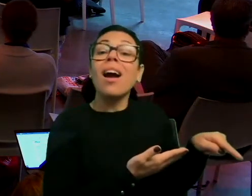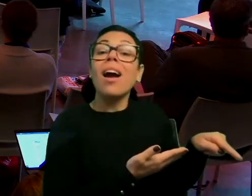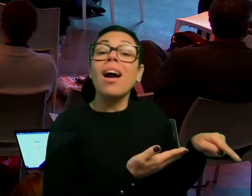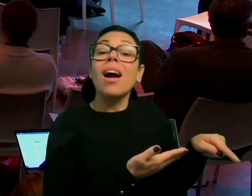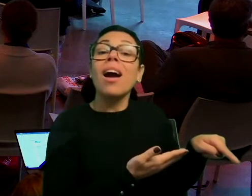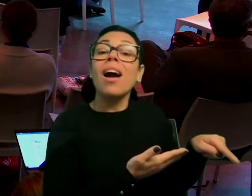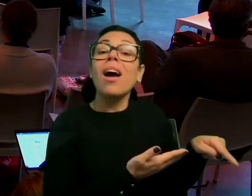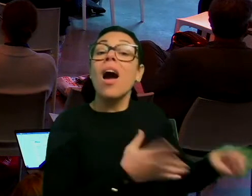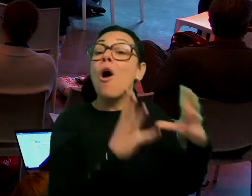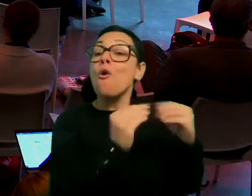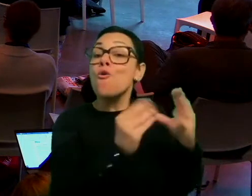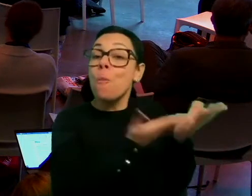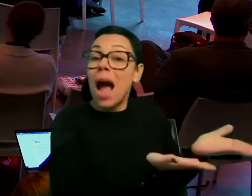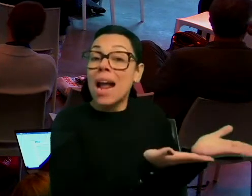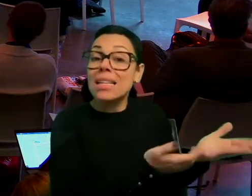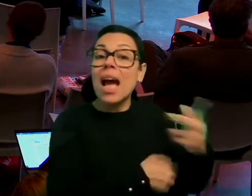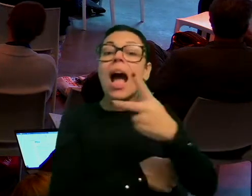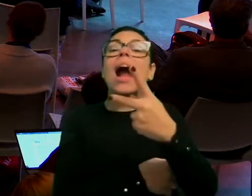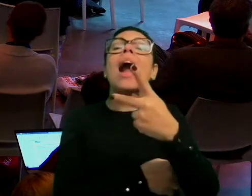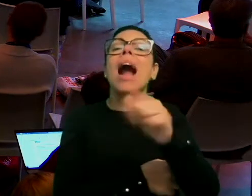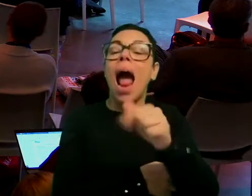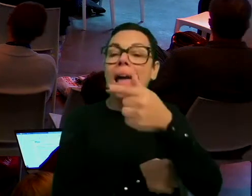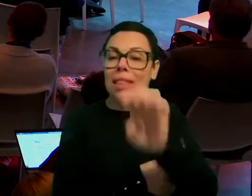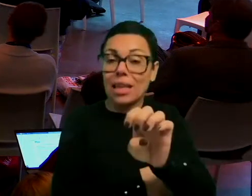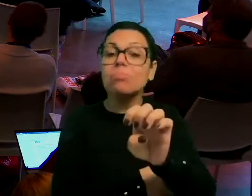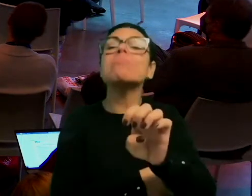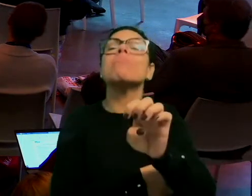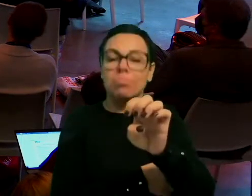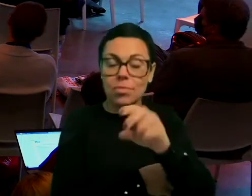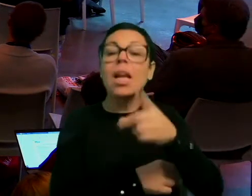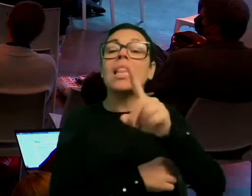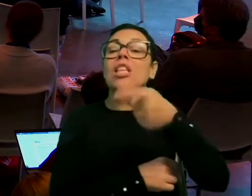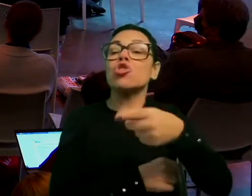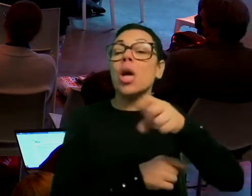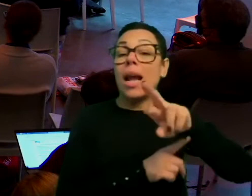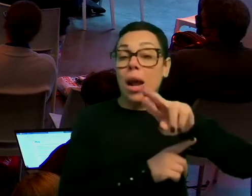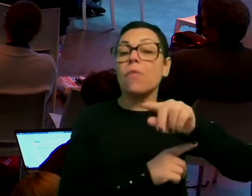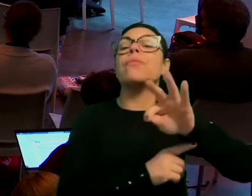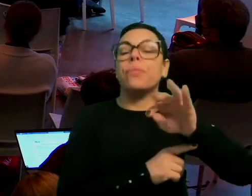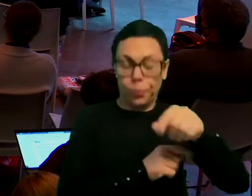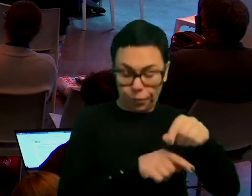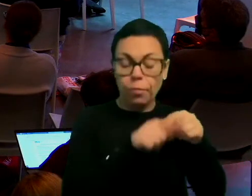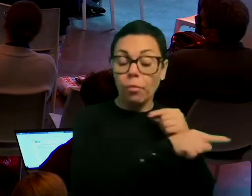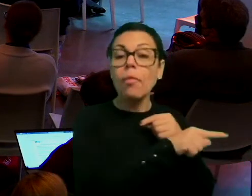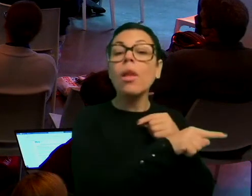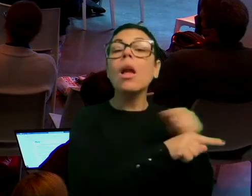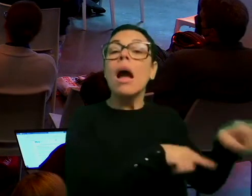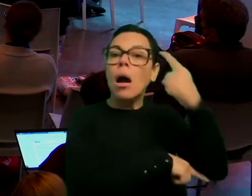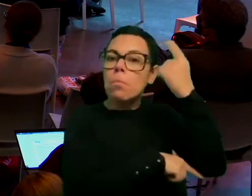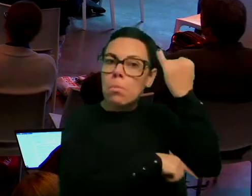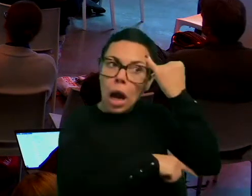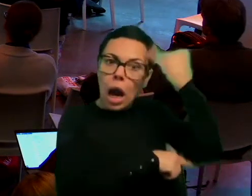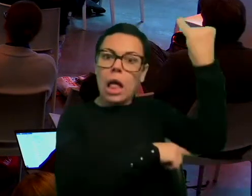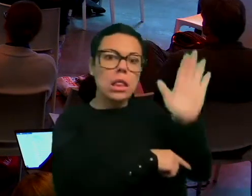Katja from DG Just, who is responsible for the whole idea of the gender flagship. So we're strongly represented here.